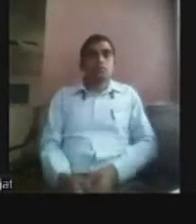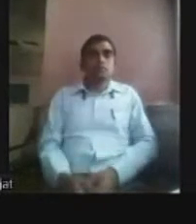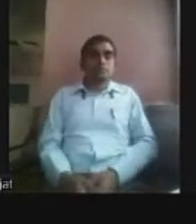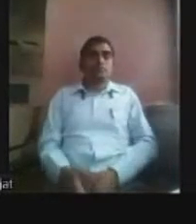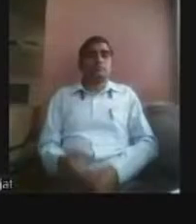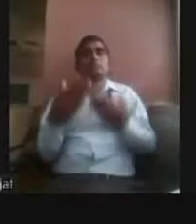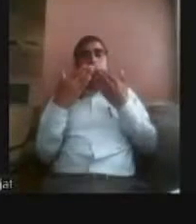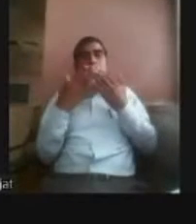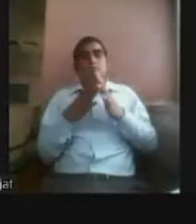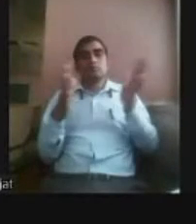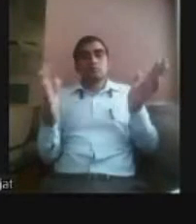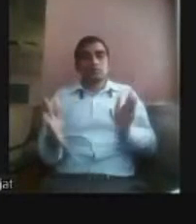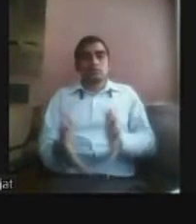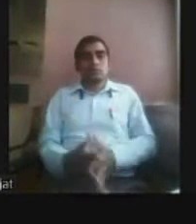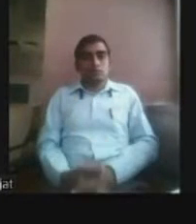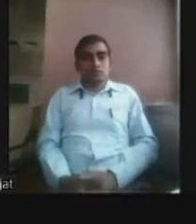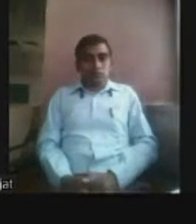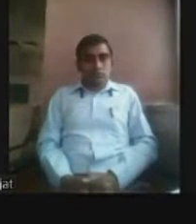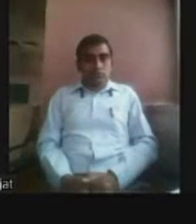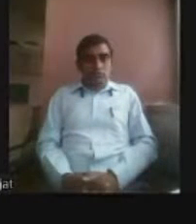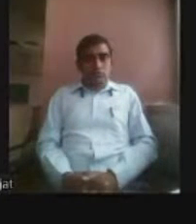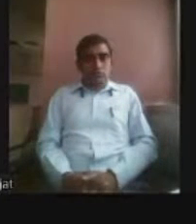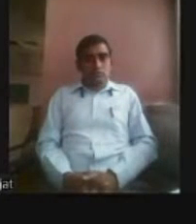with disabilities.